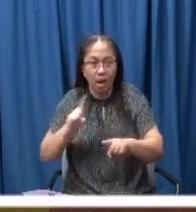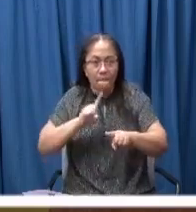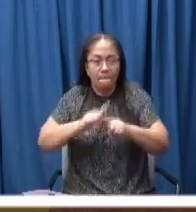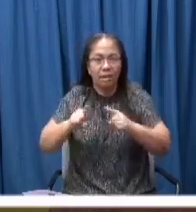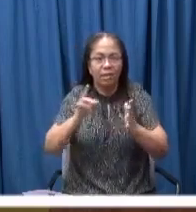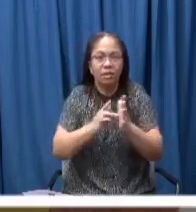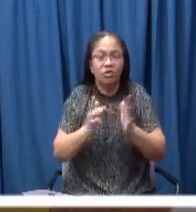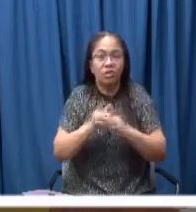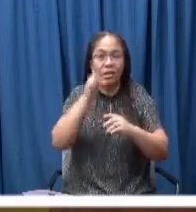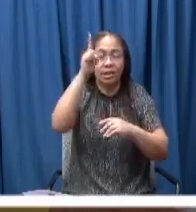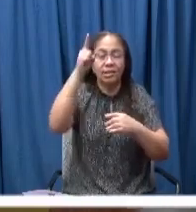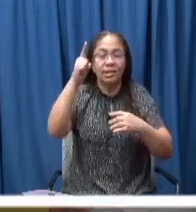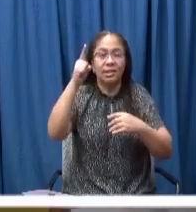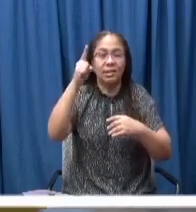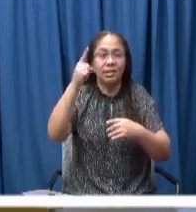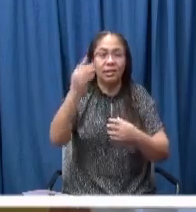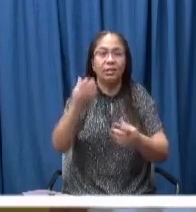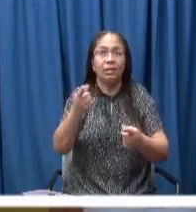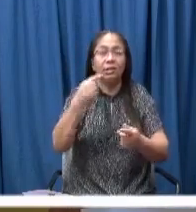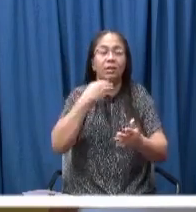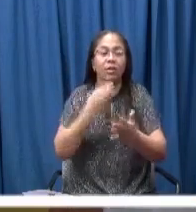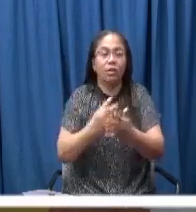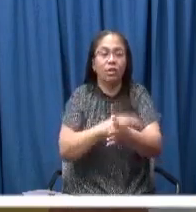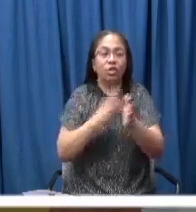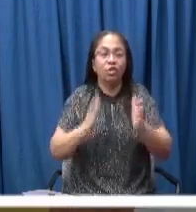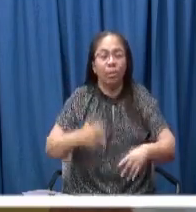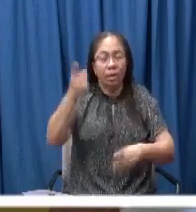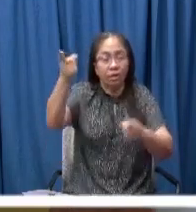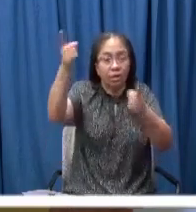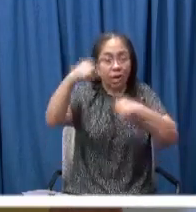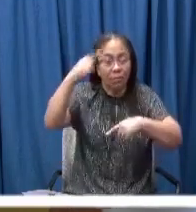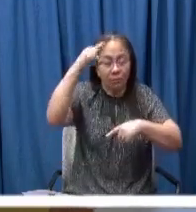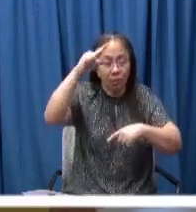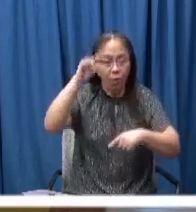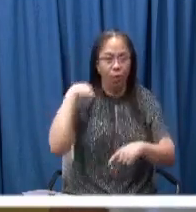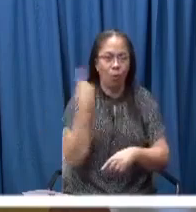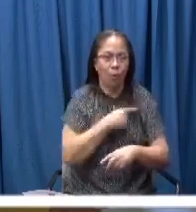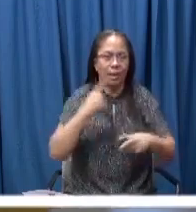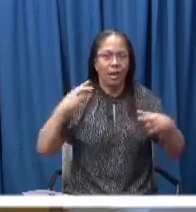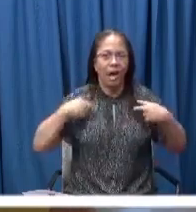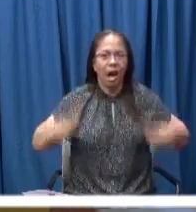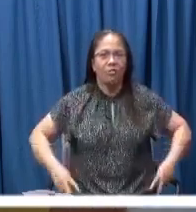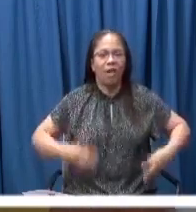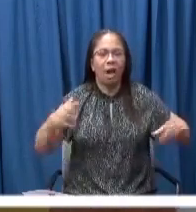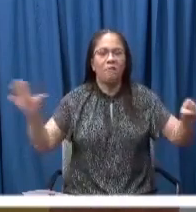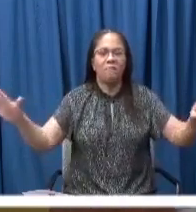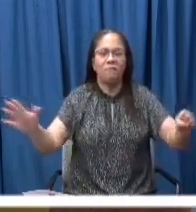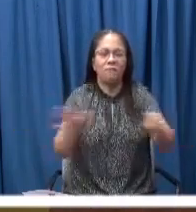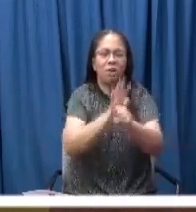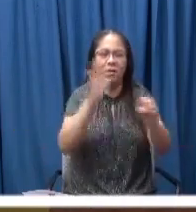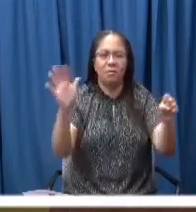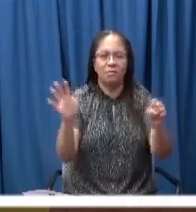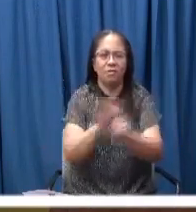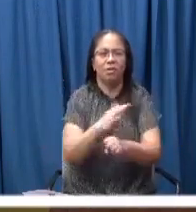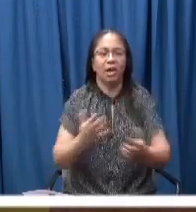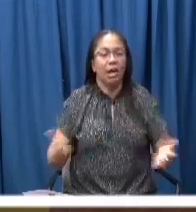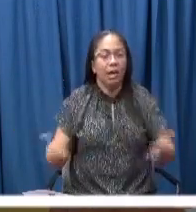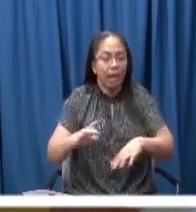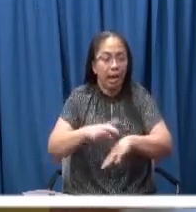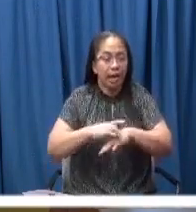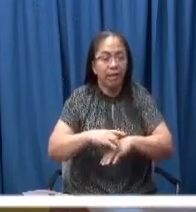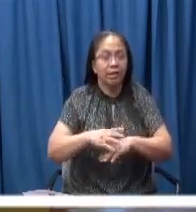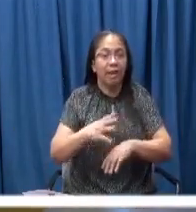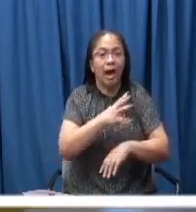we may have life and have it in abundance. And this abundance of life that he's called us to is both here on earth,